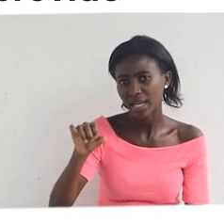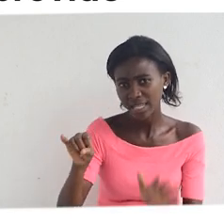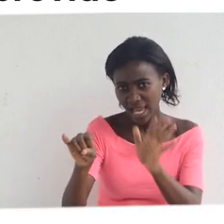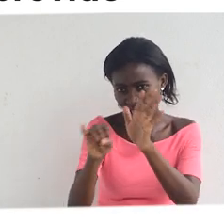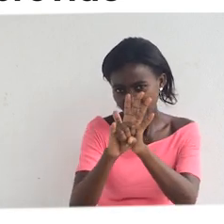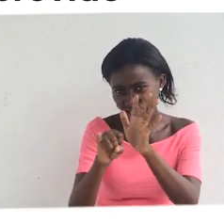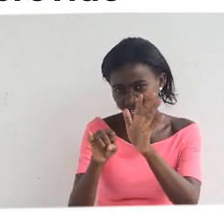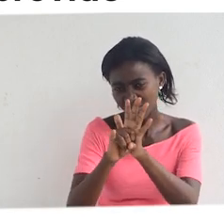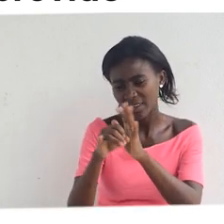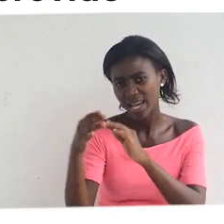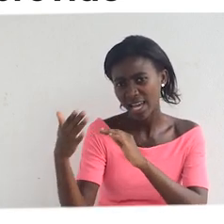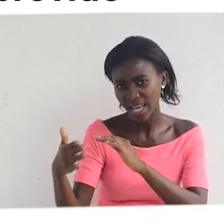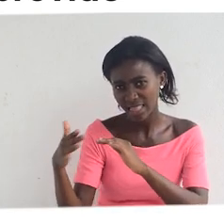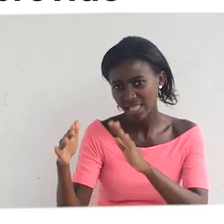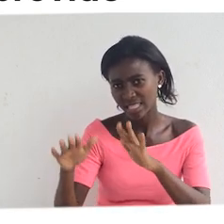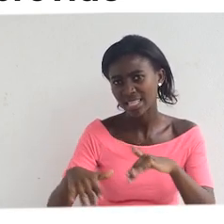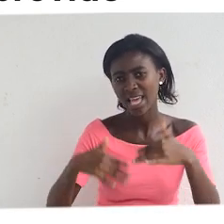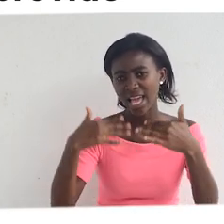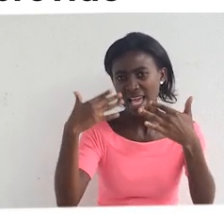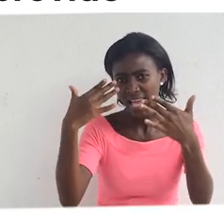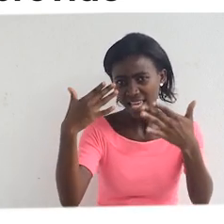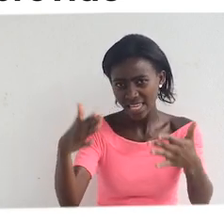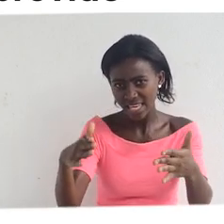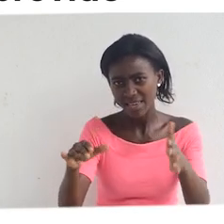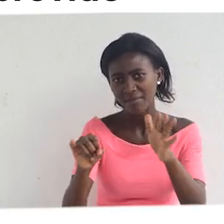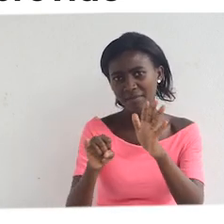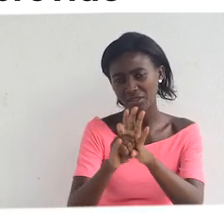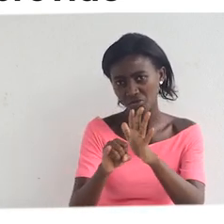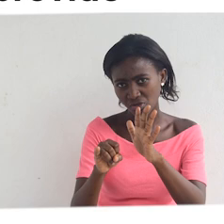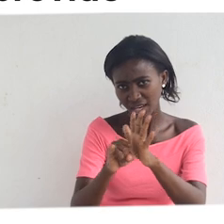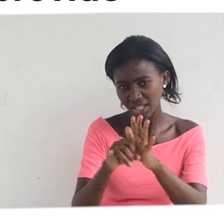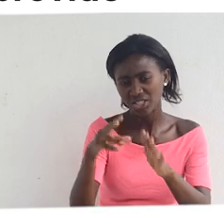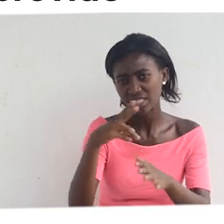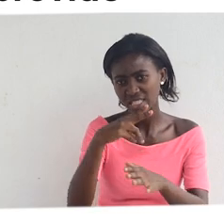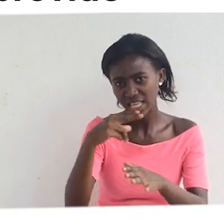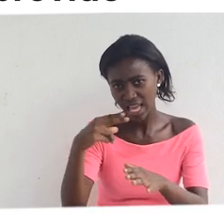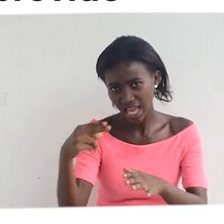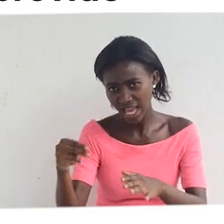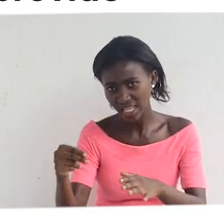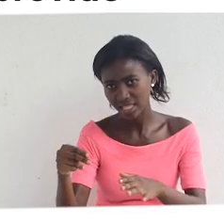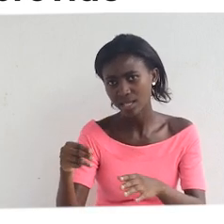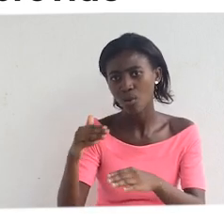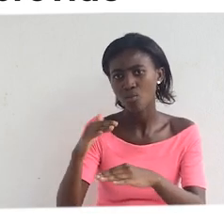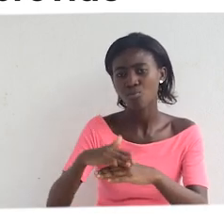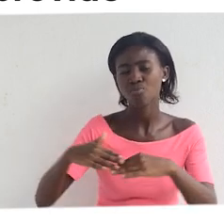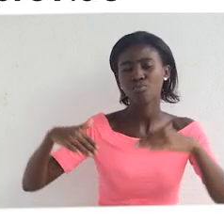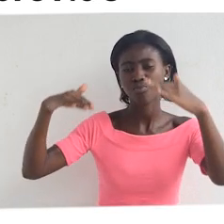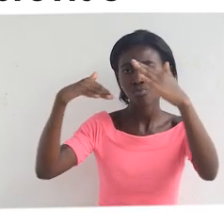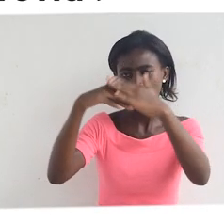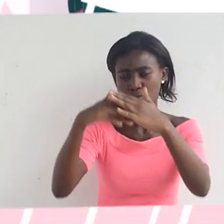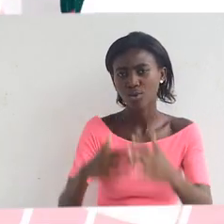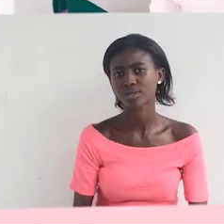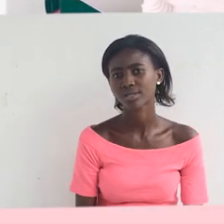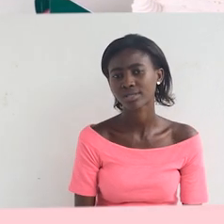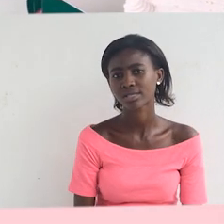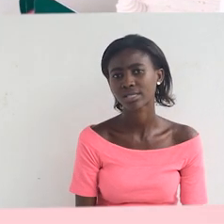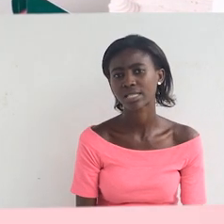at the same time to identify them, provide instructions for their use, and promote them.